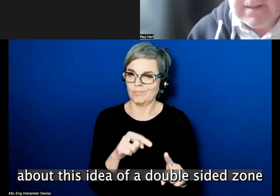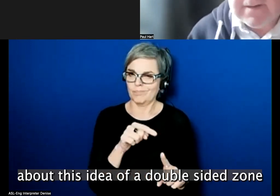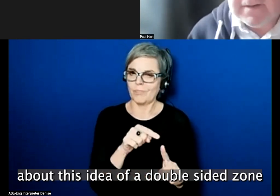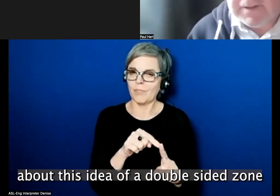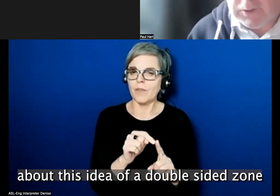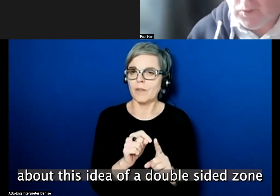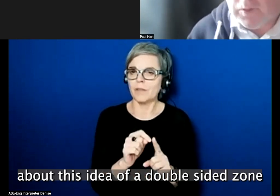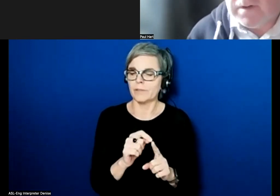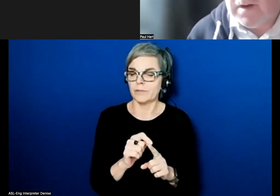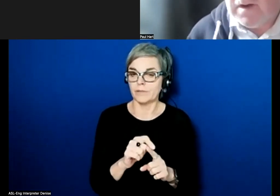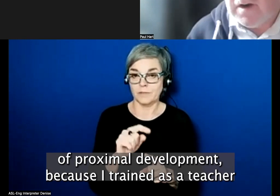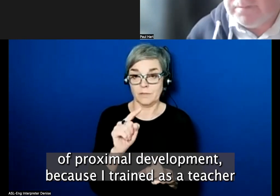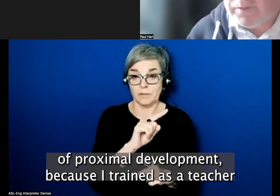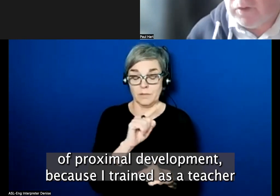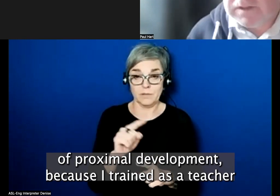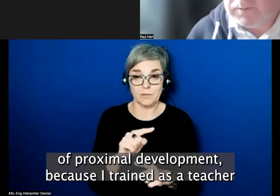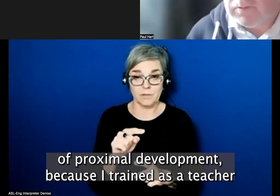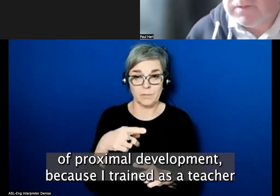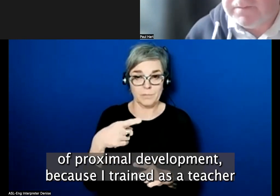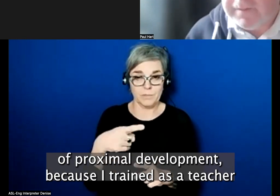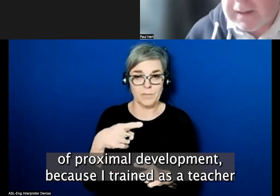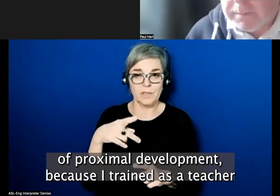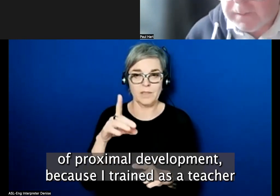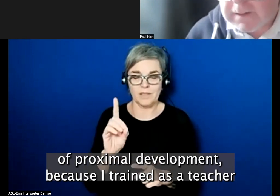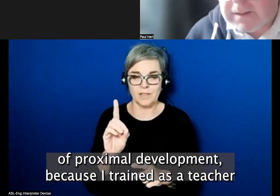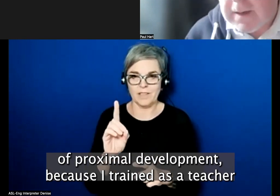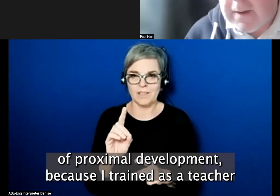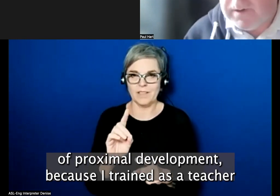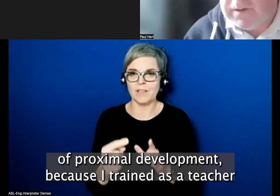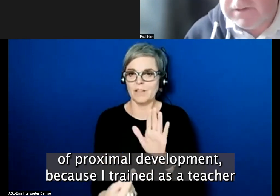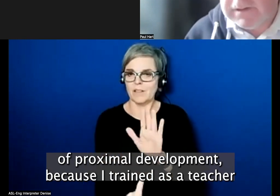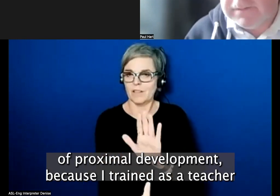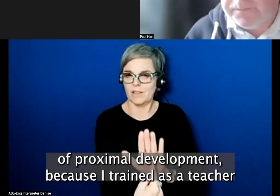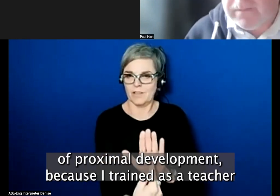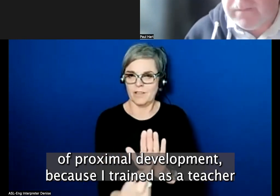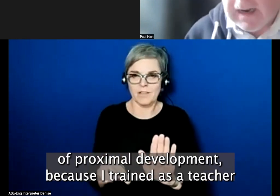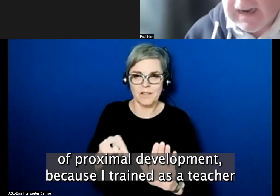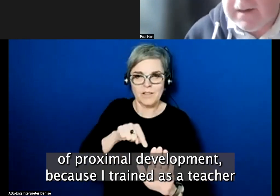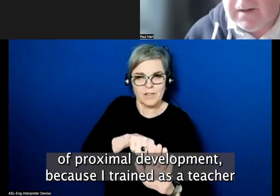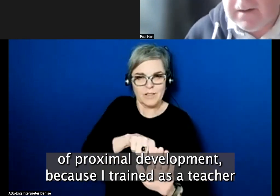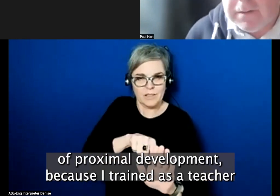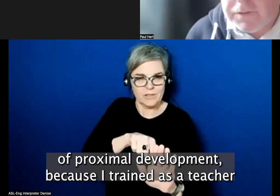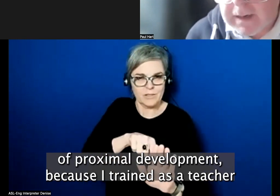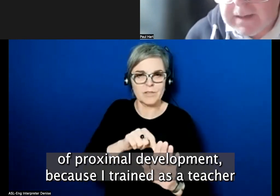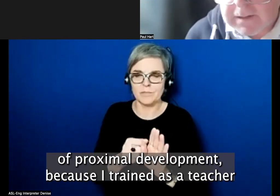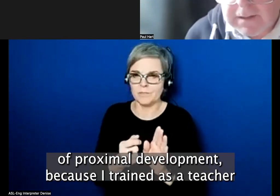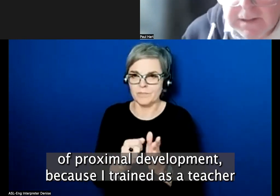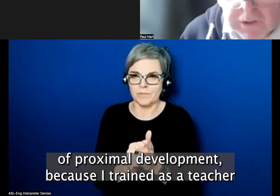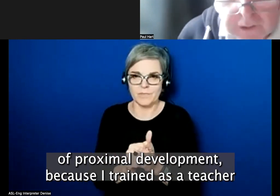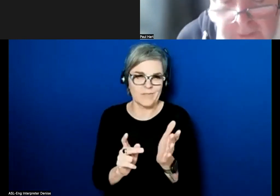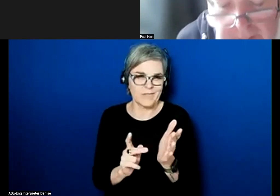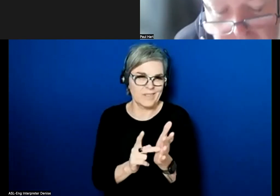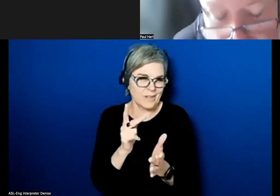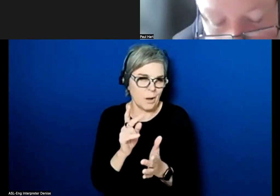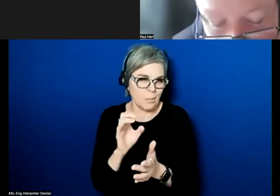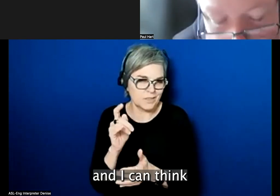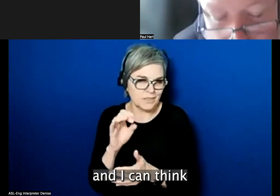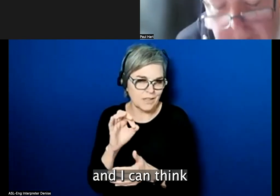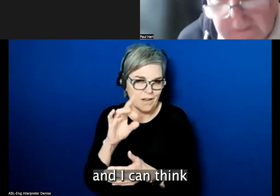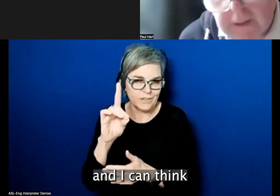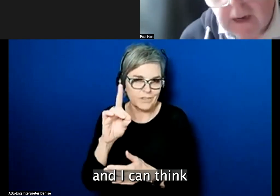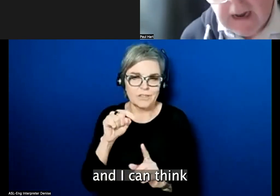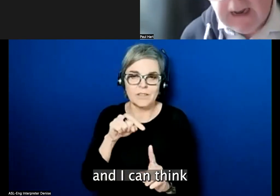double-sided zone of proximal development, because I trained as a teacher,